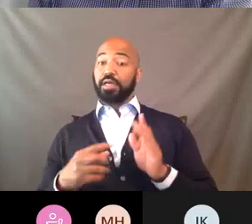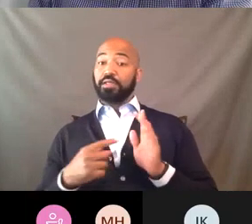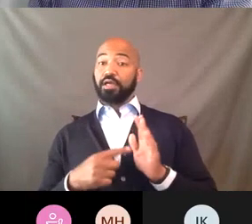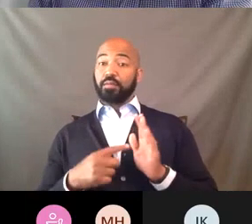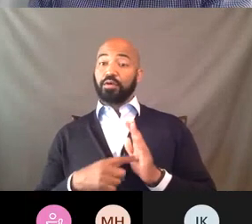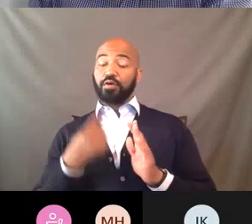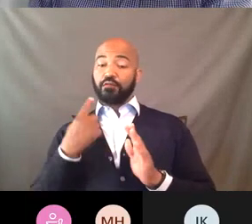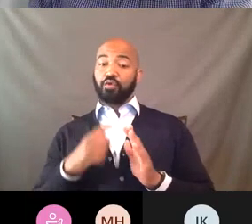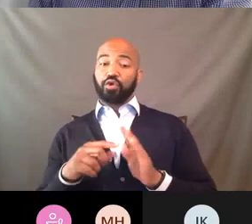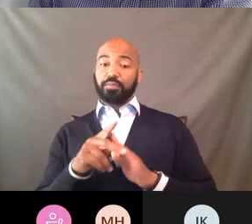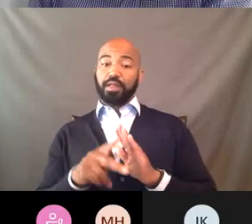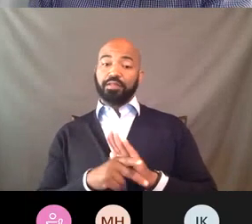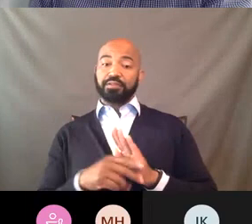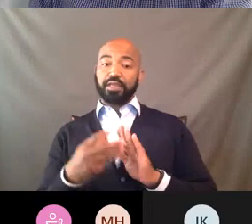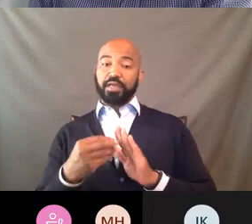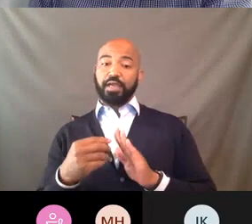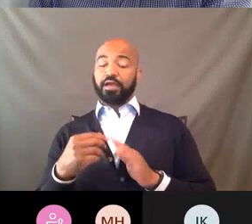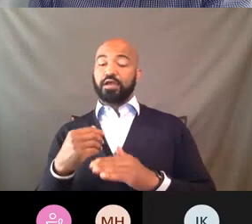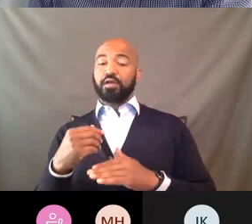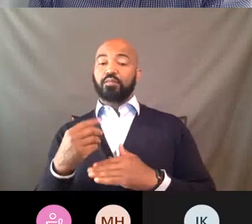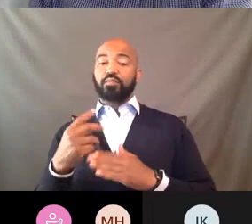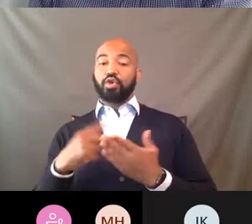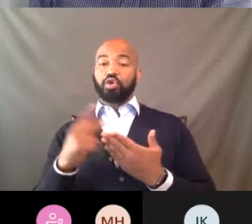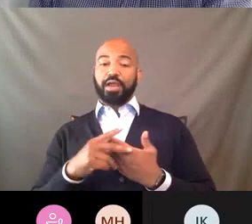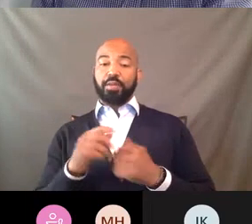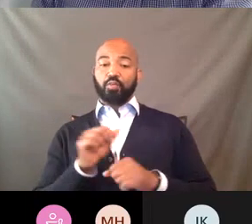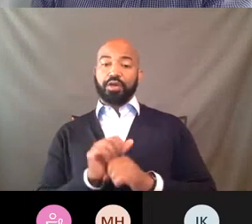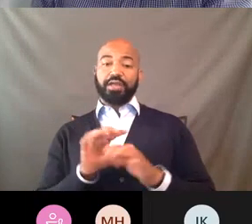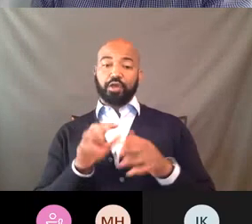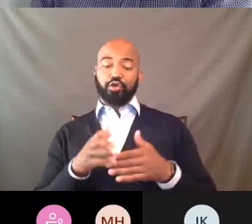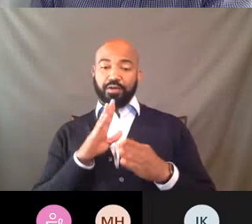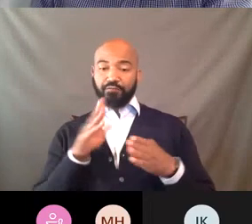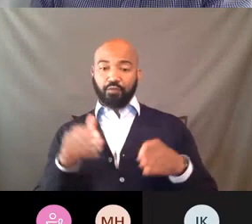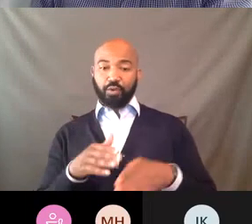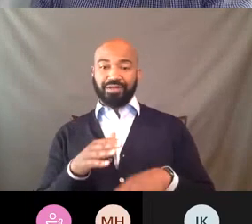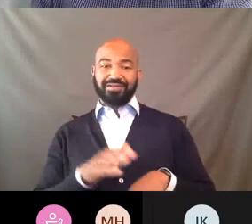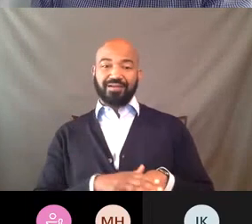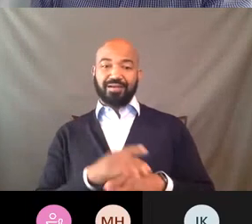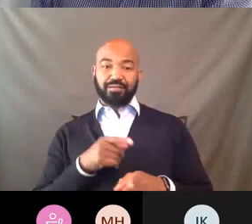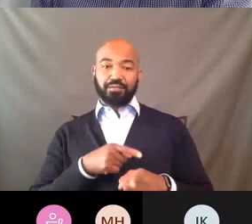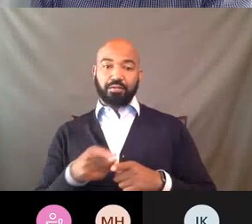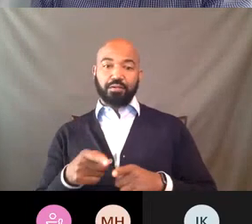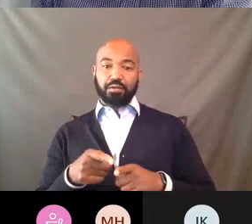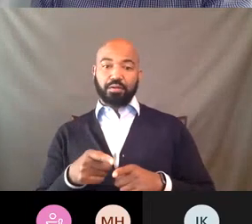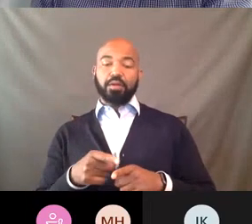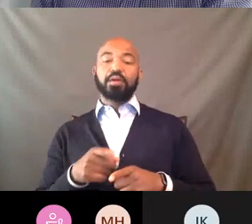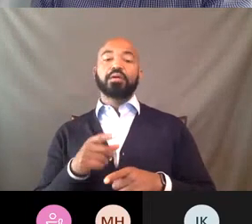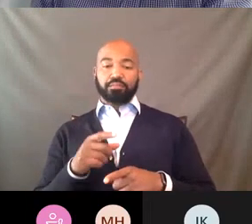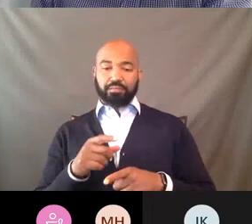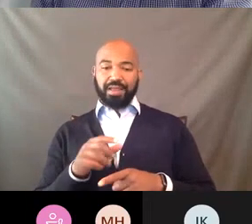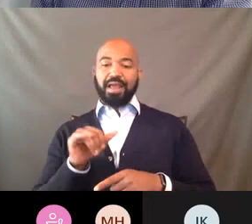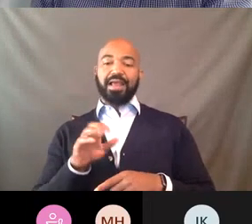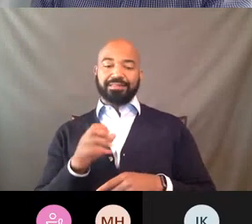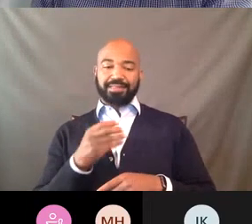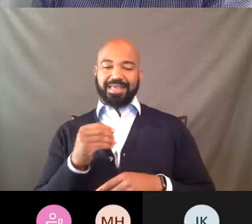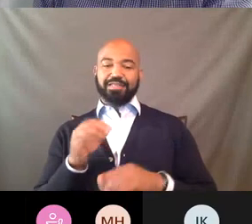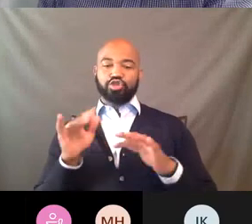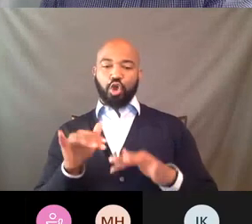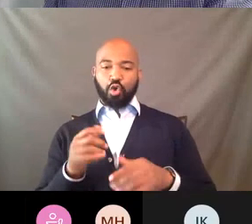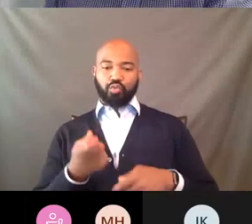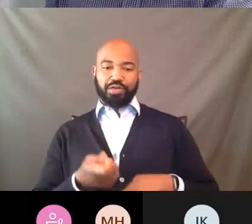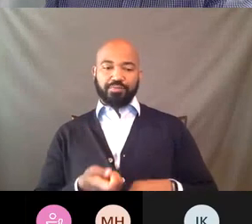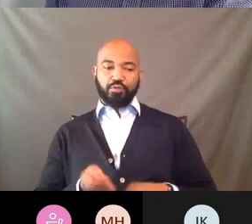that the policy programs working group could focus on in particular is ice and snow removal. And I would